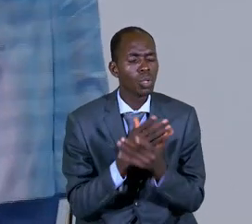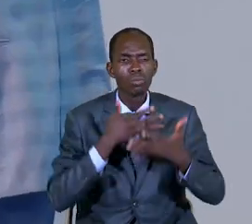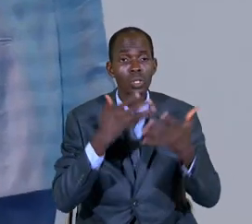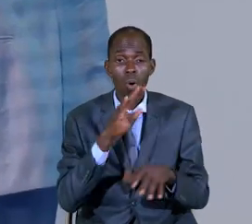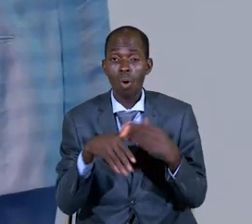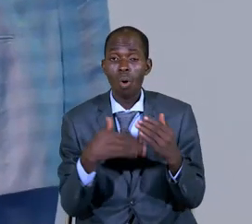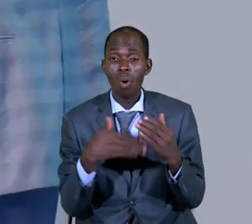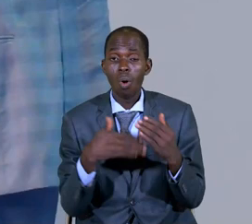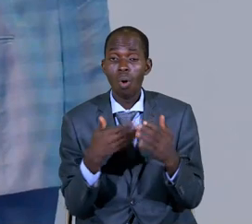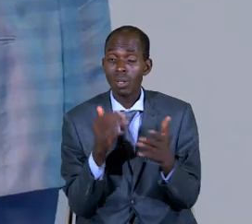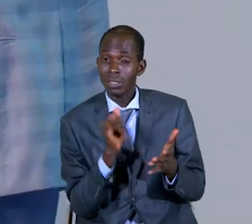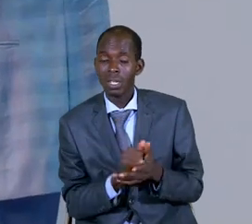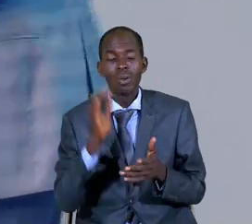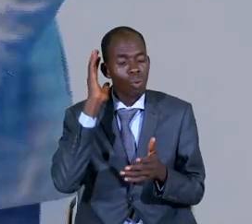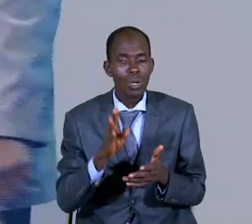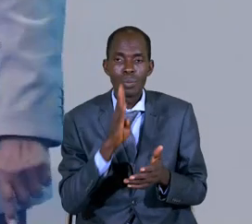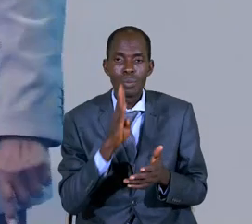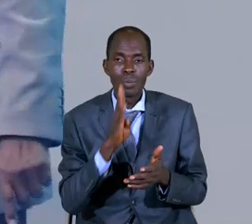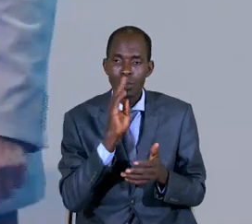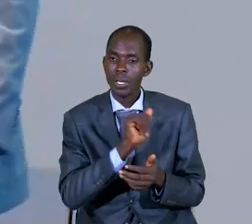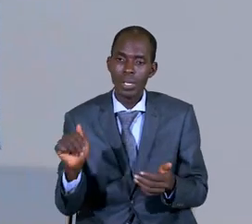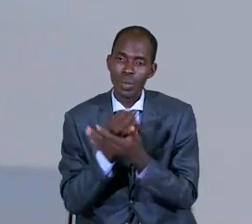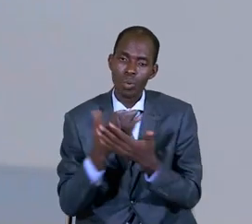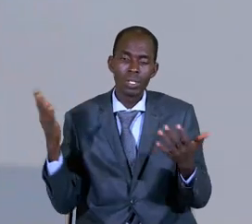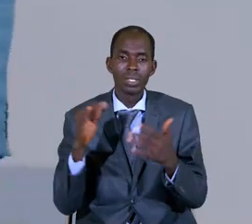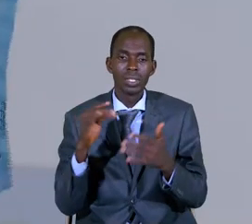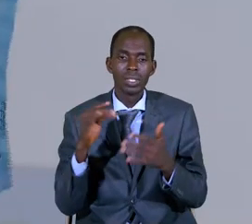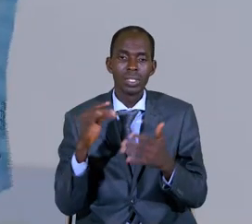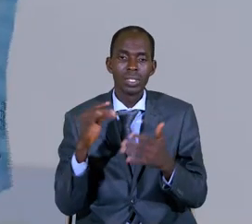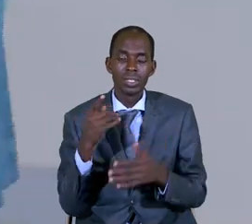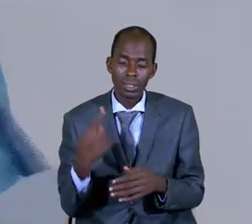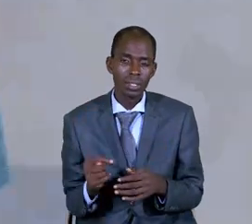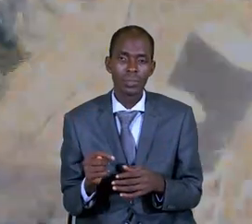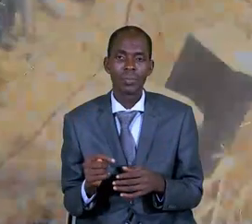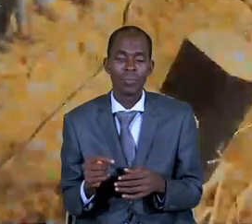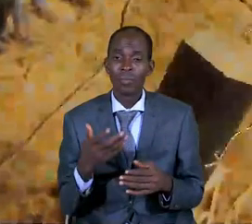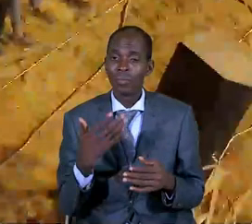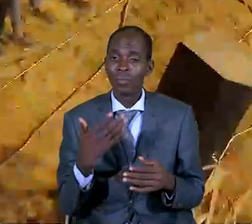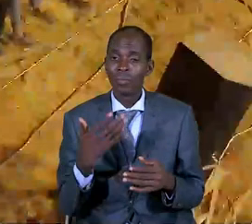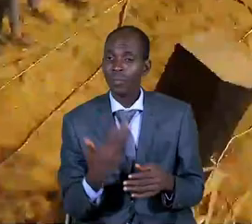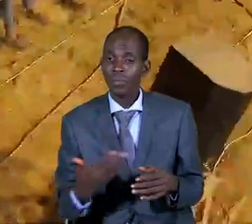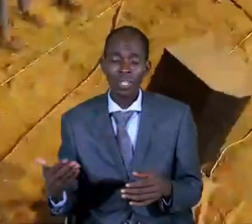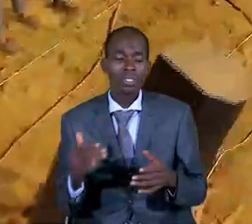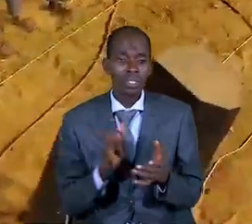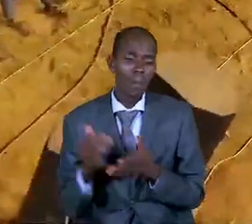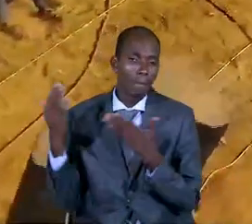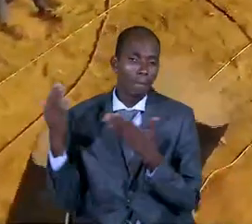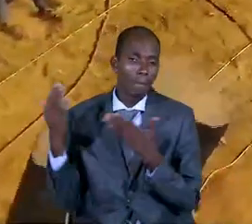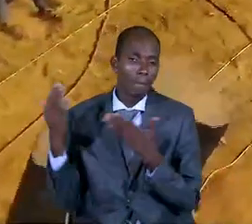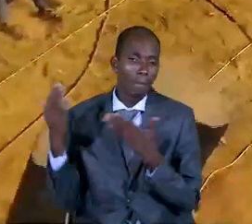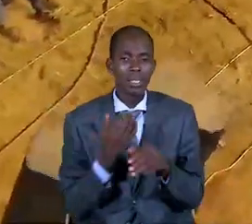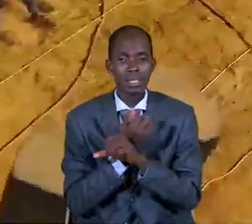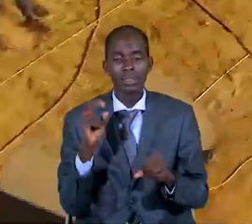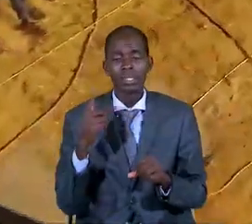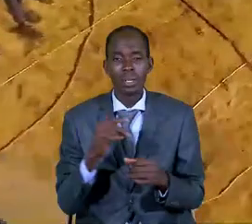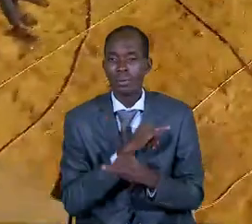that will come to waste. The final thing that brings the salvation, the final